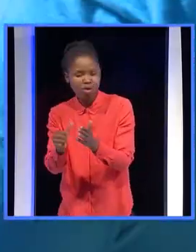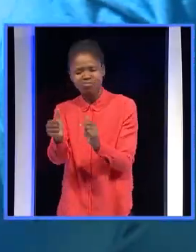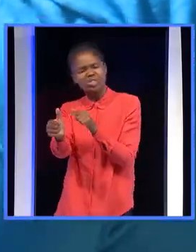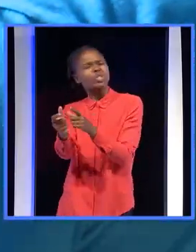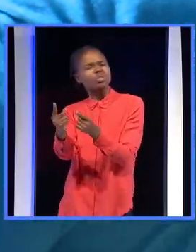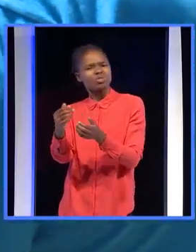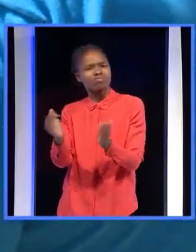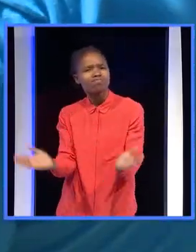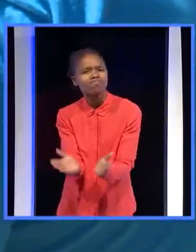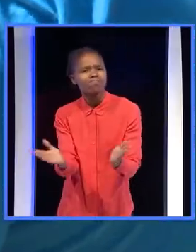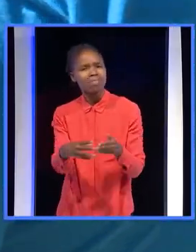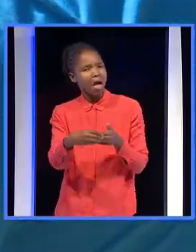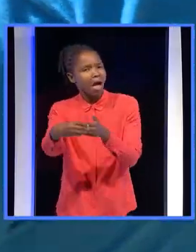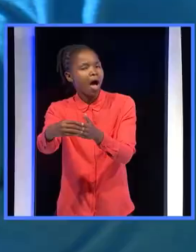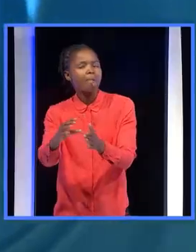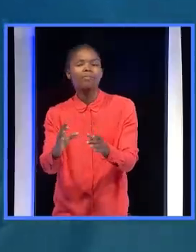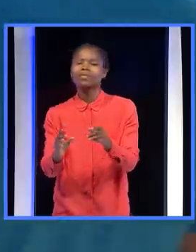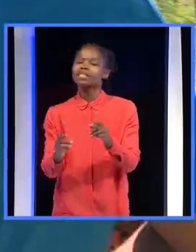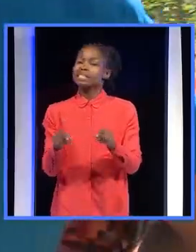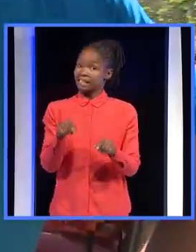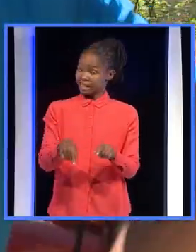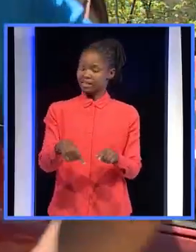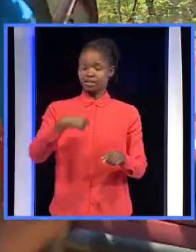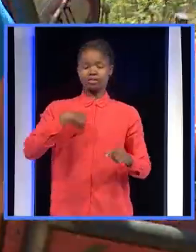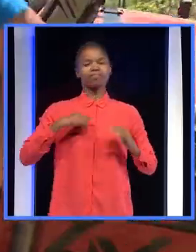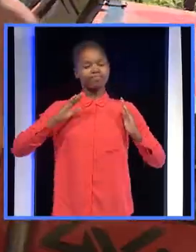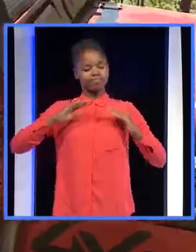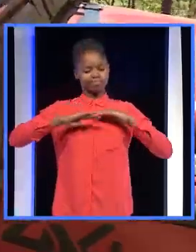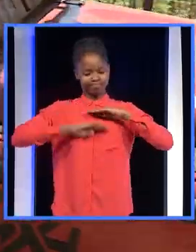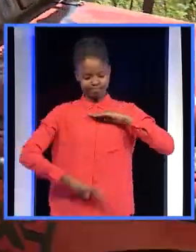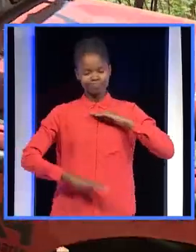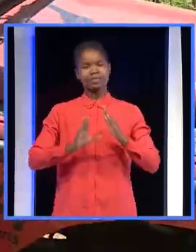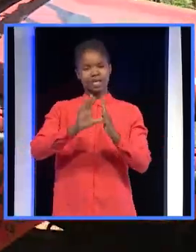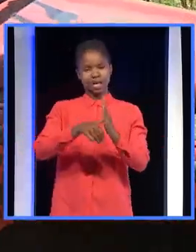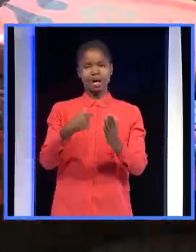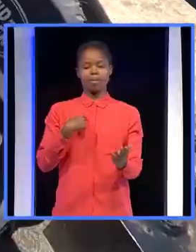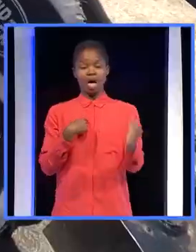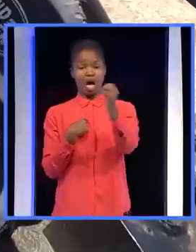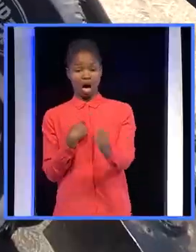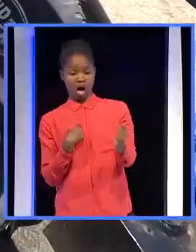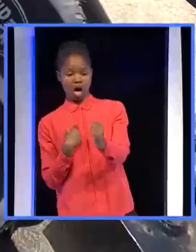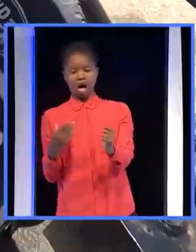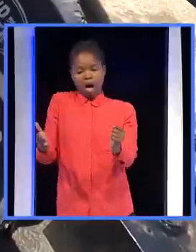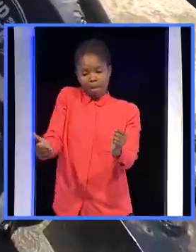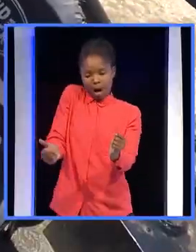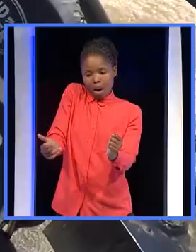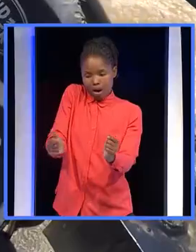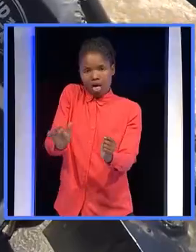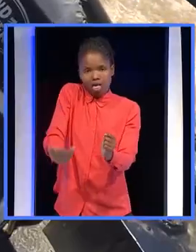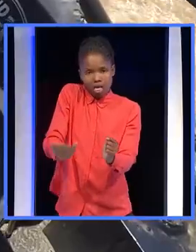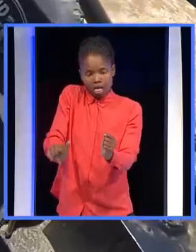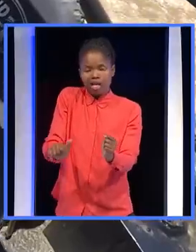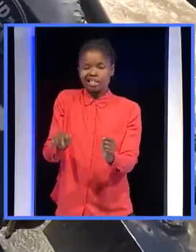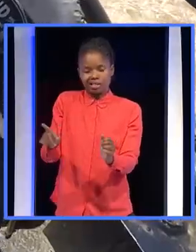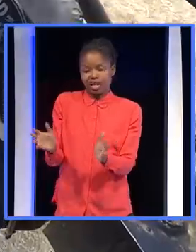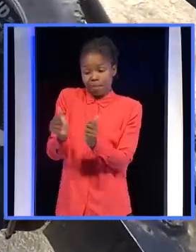do they give you, if any? So my co-pilot, because I'm a quad and I've got one hand on the steering and one hand on the brake and petrol,